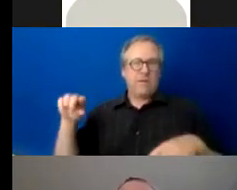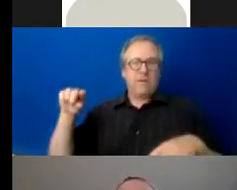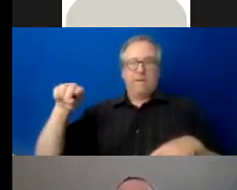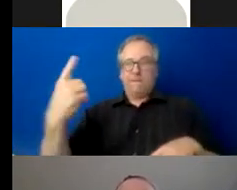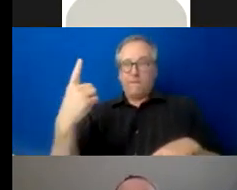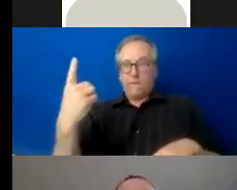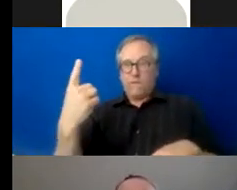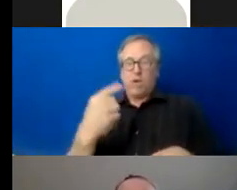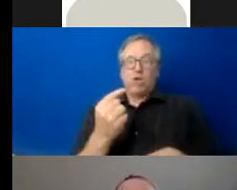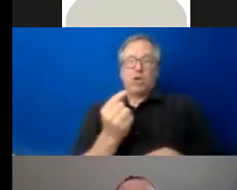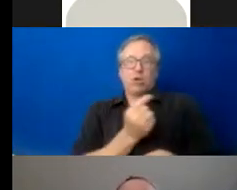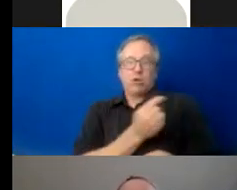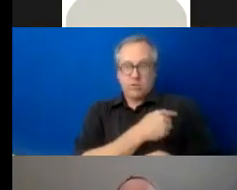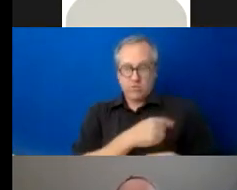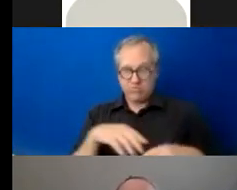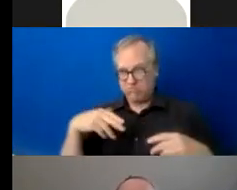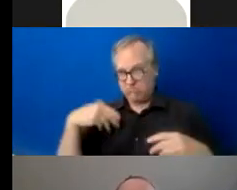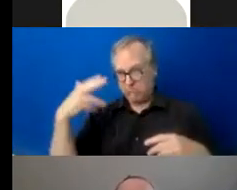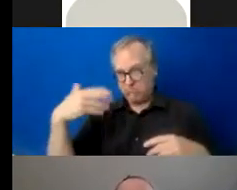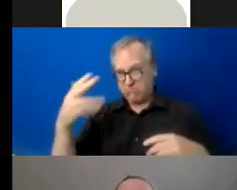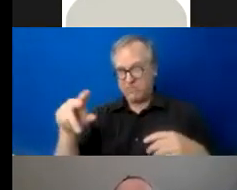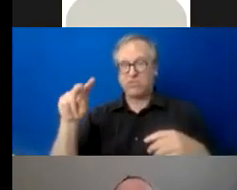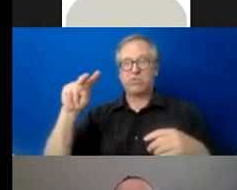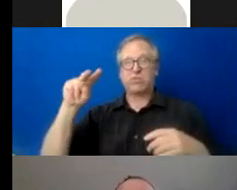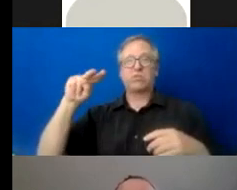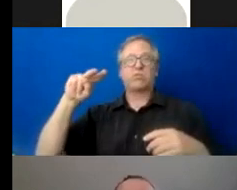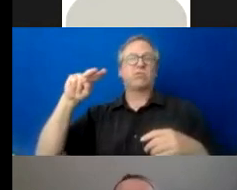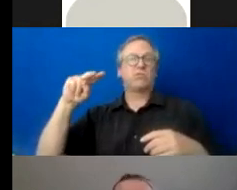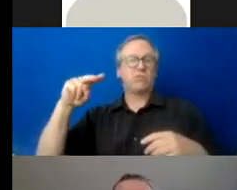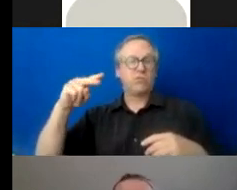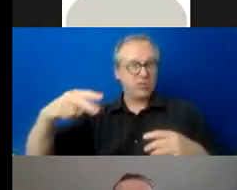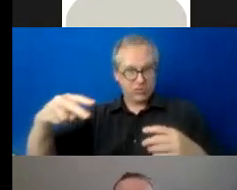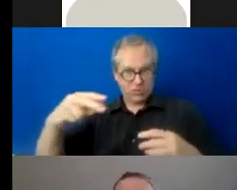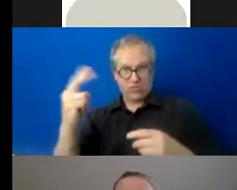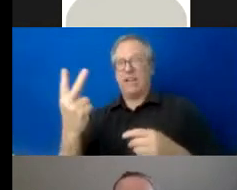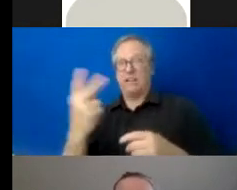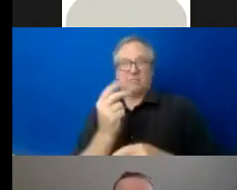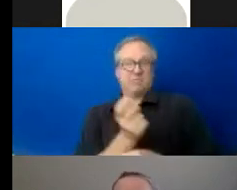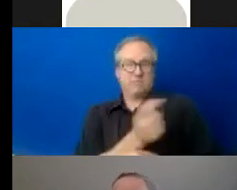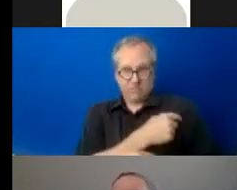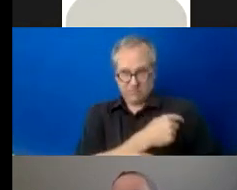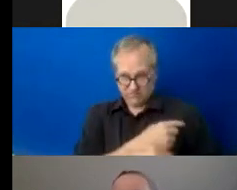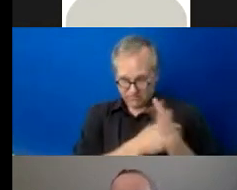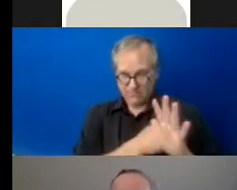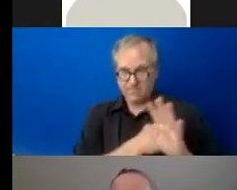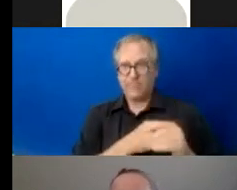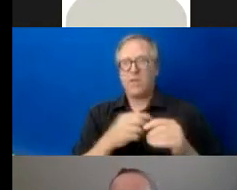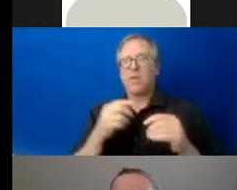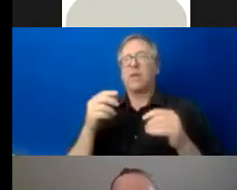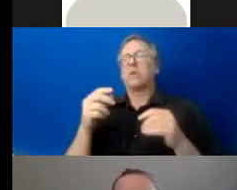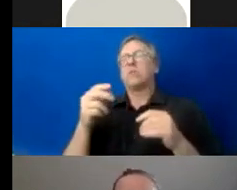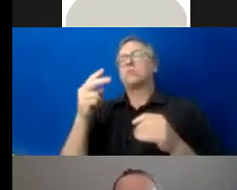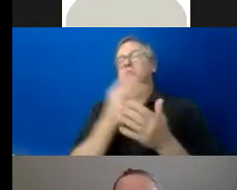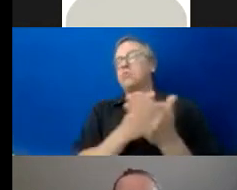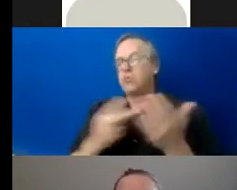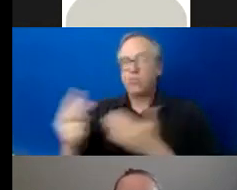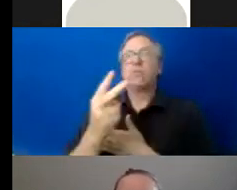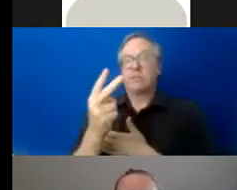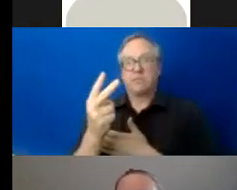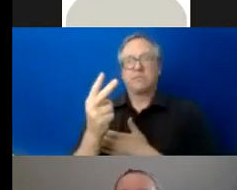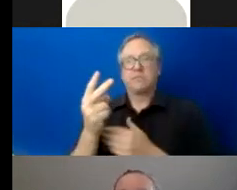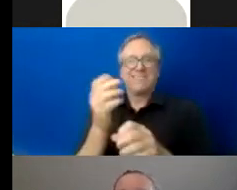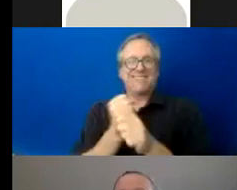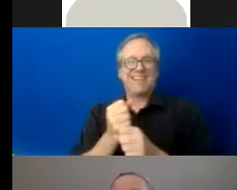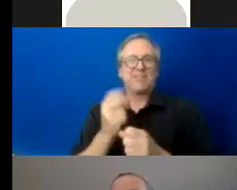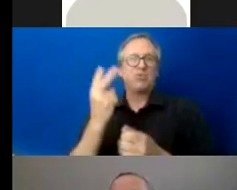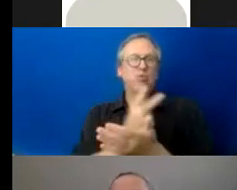the second dose of the Pfizer or Moderna vaccine for your body to build up effective immunity to the virus that causes COVID-19. For